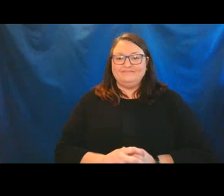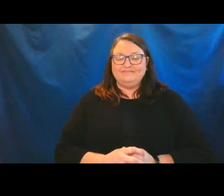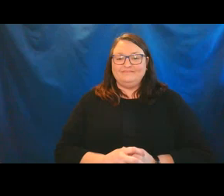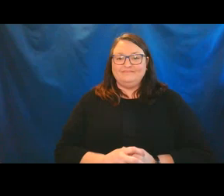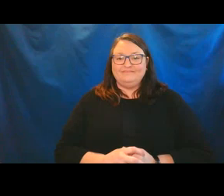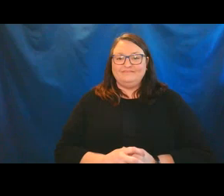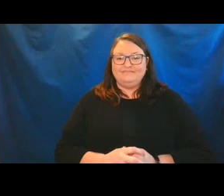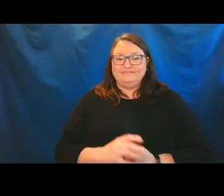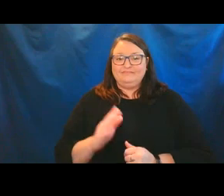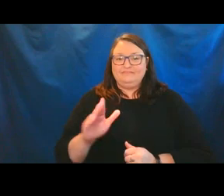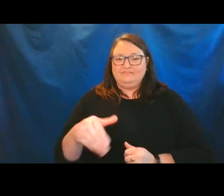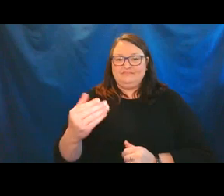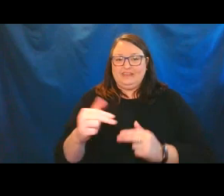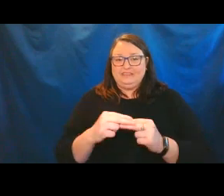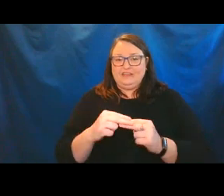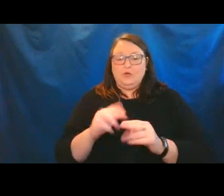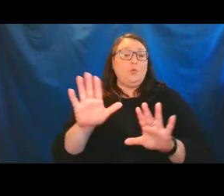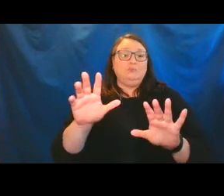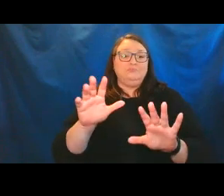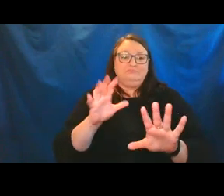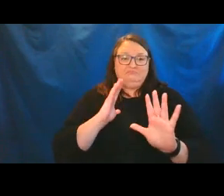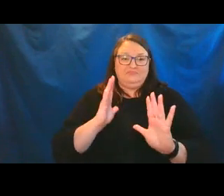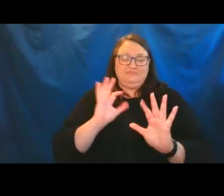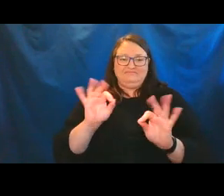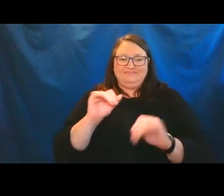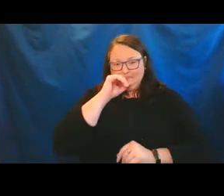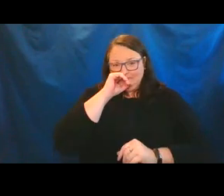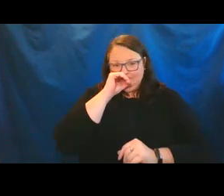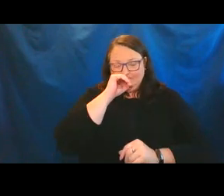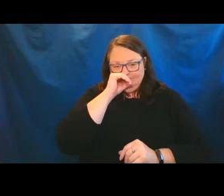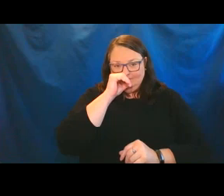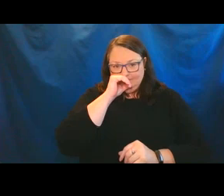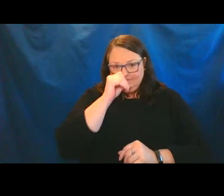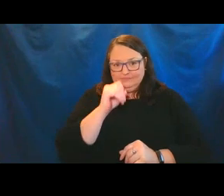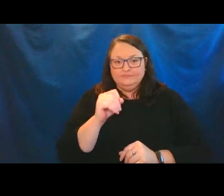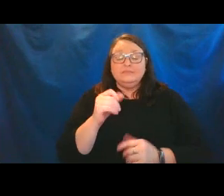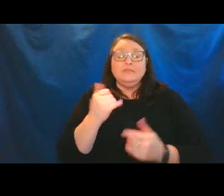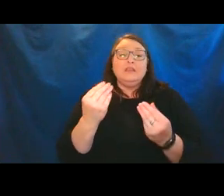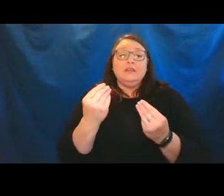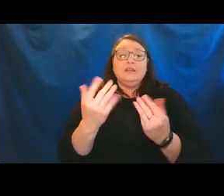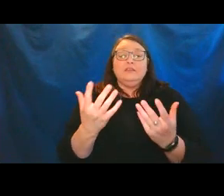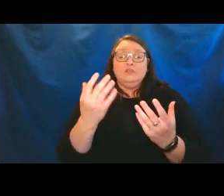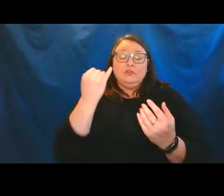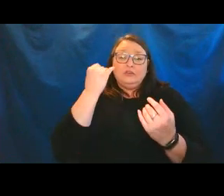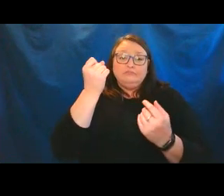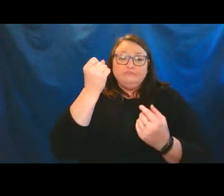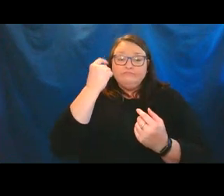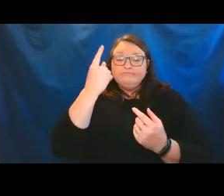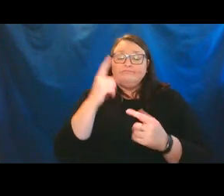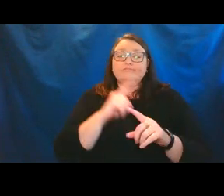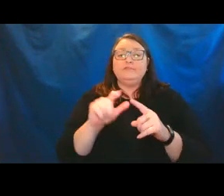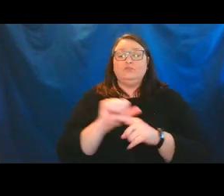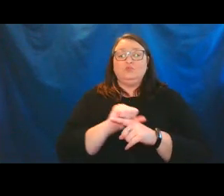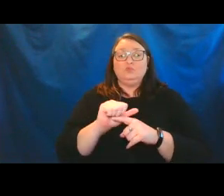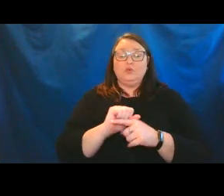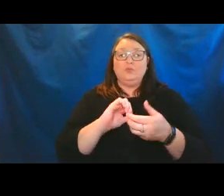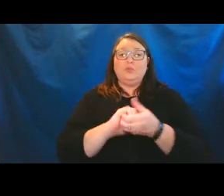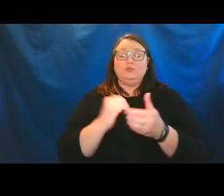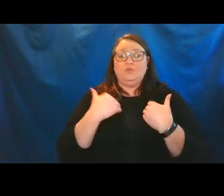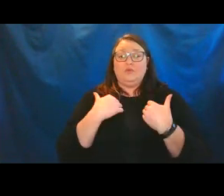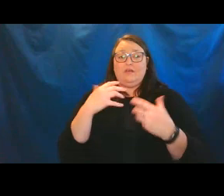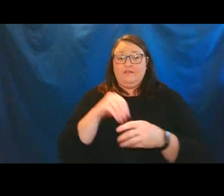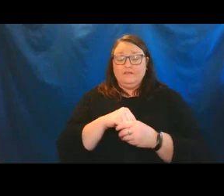Can we go to the next slide? Oh, yeah, okay. So those are to give you a sense of the type of training partners that we have on board. They